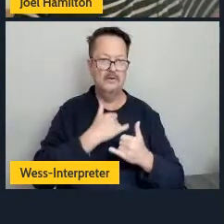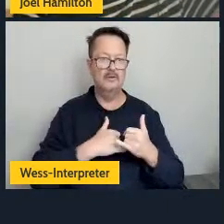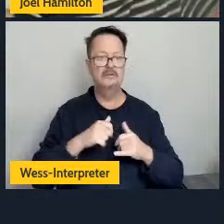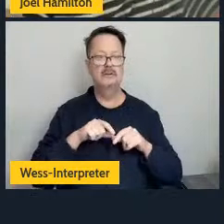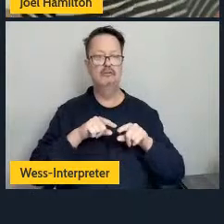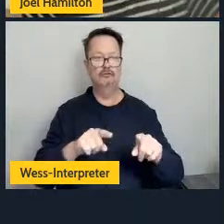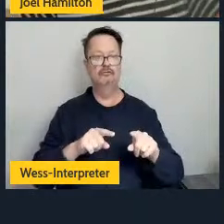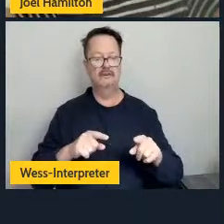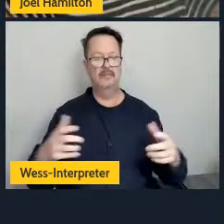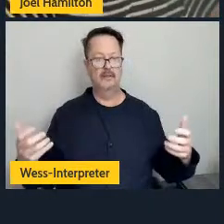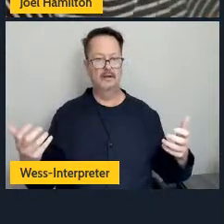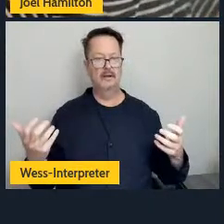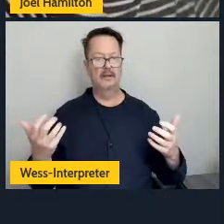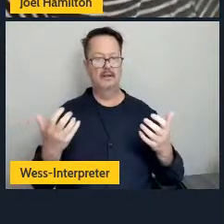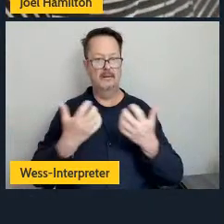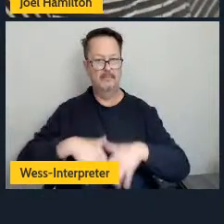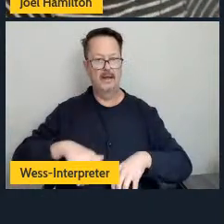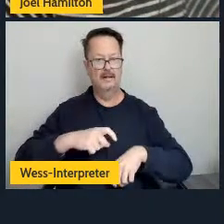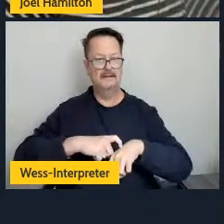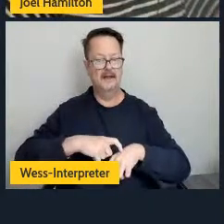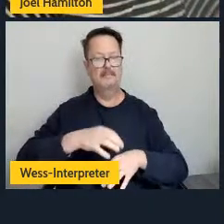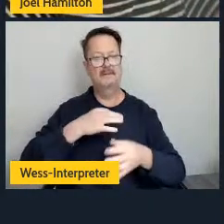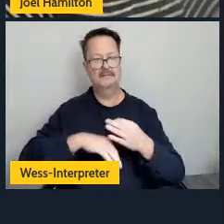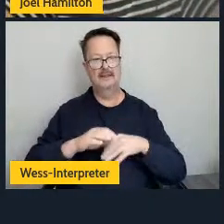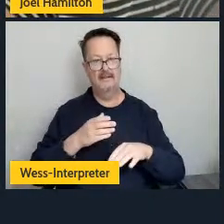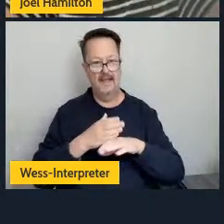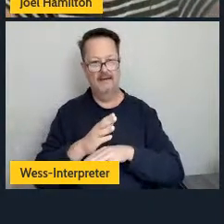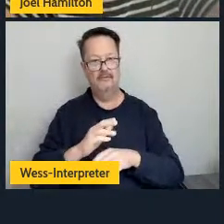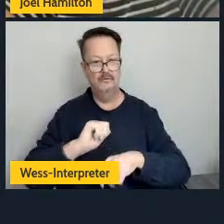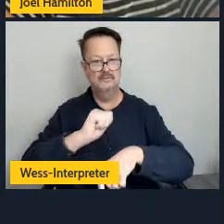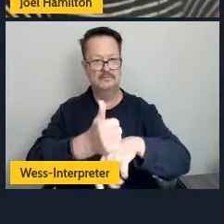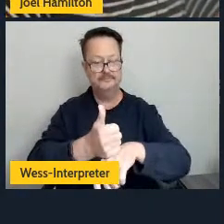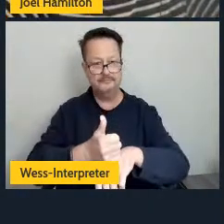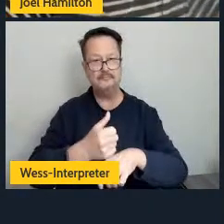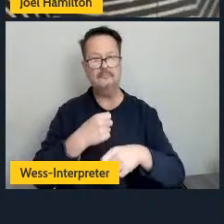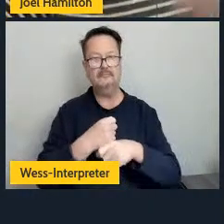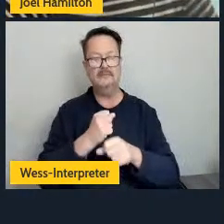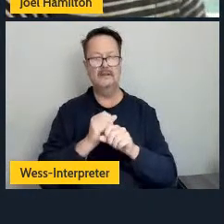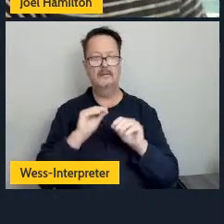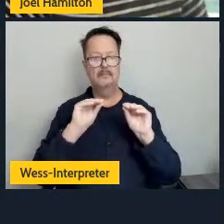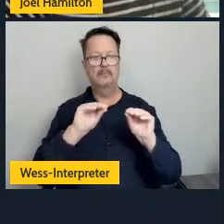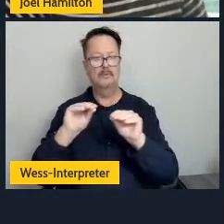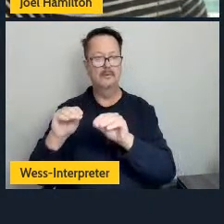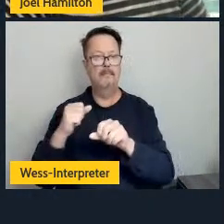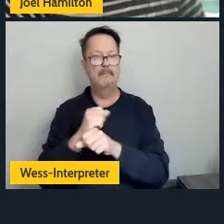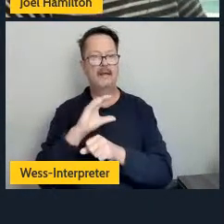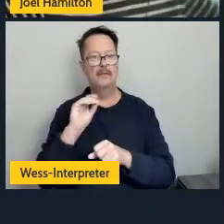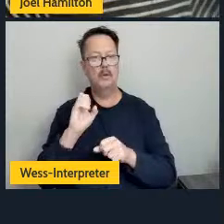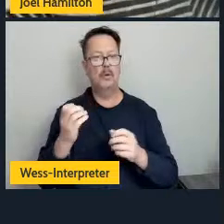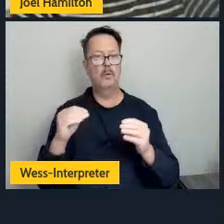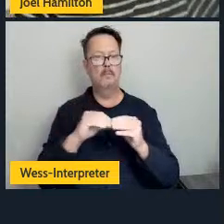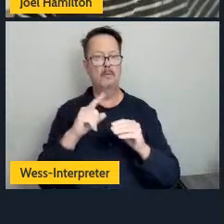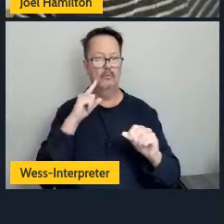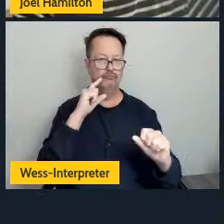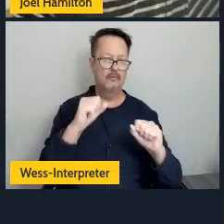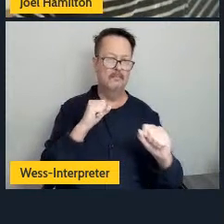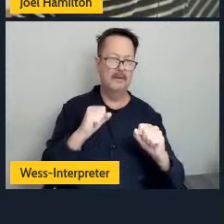run. And also, we can assert that objects of the correct type, making our code just even that little bit more robust and less error